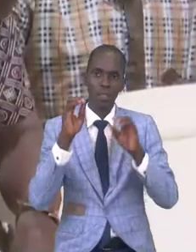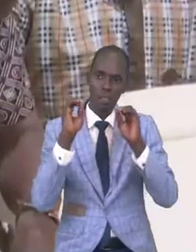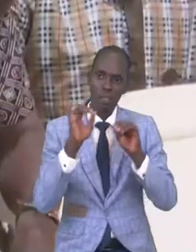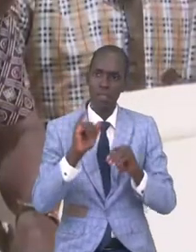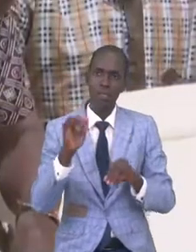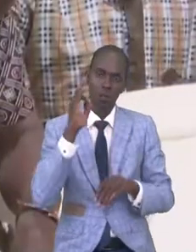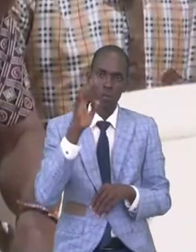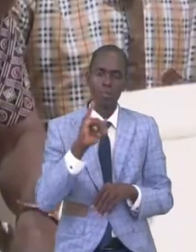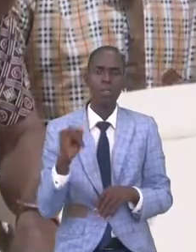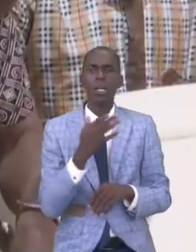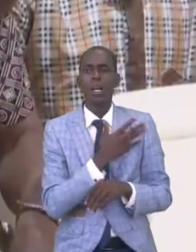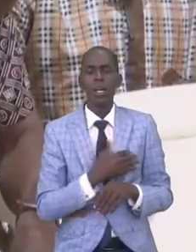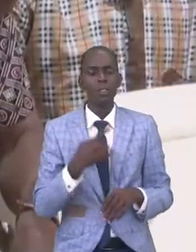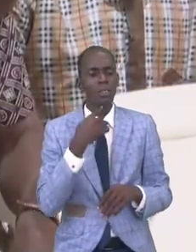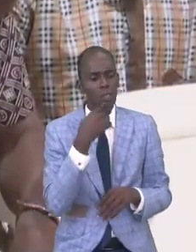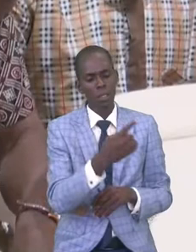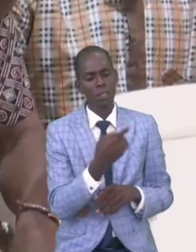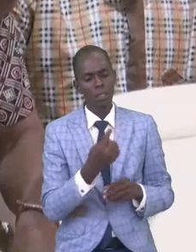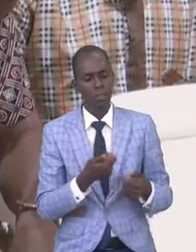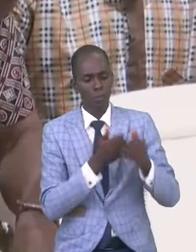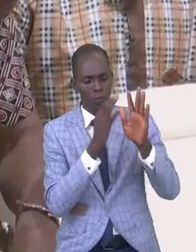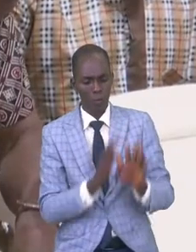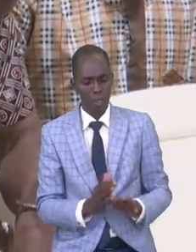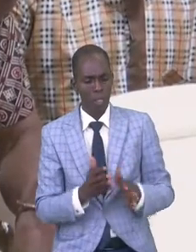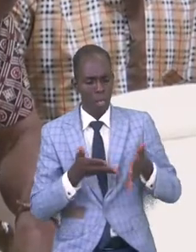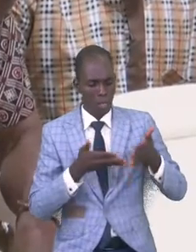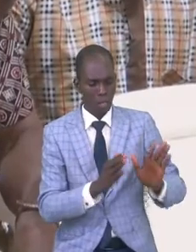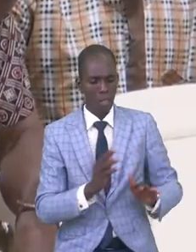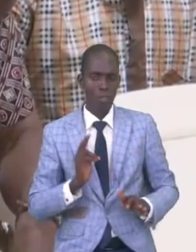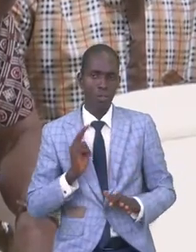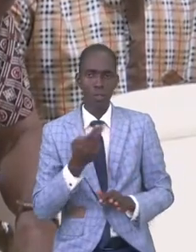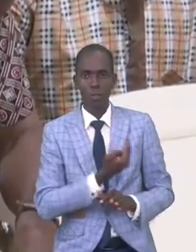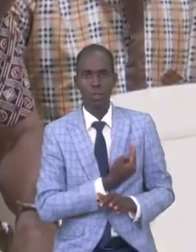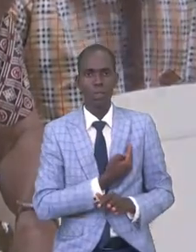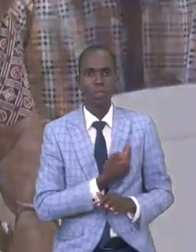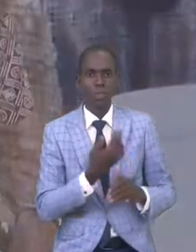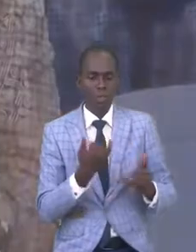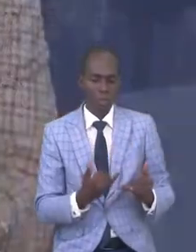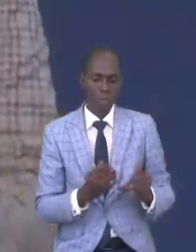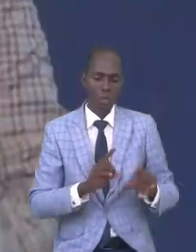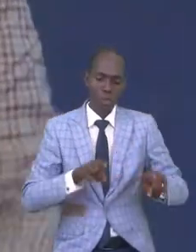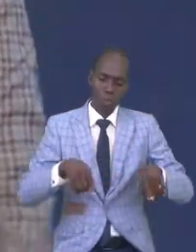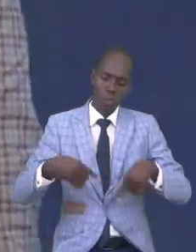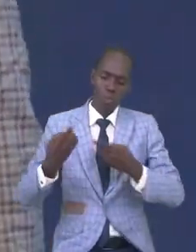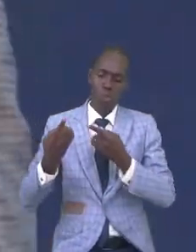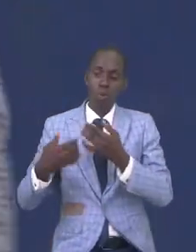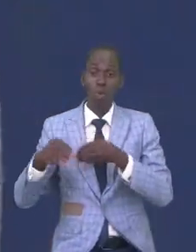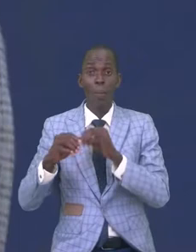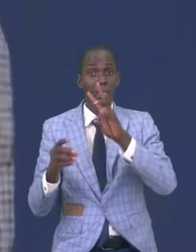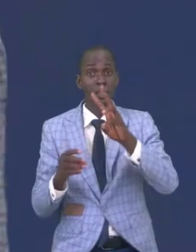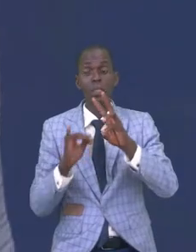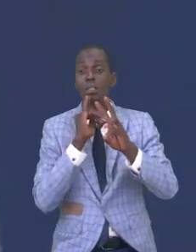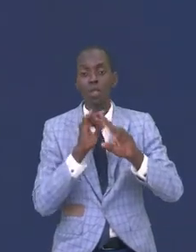he told the disciples, he said, let us, number six, go over. Go over. You